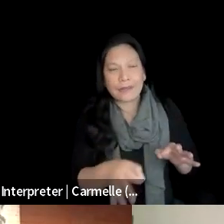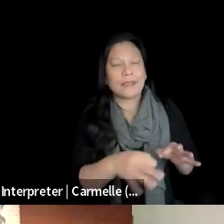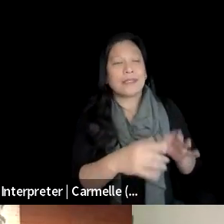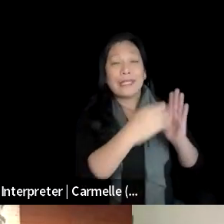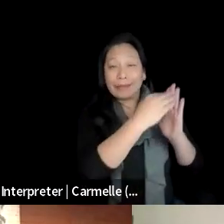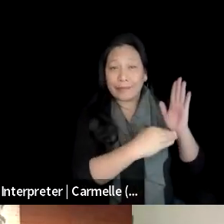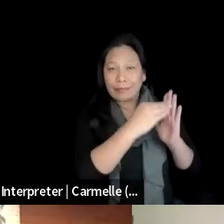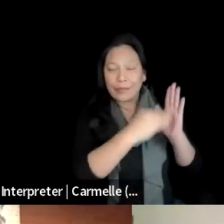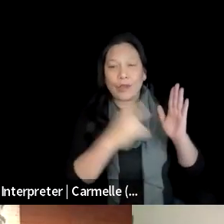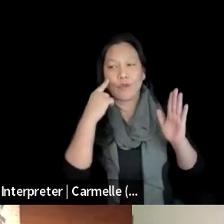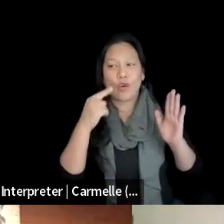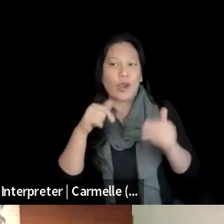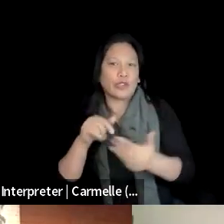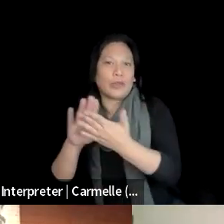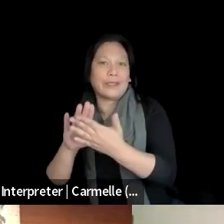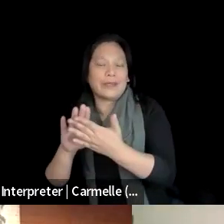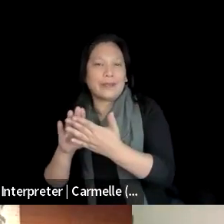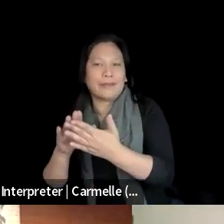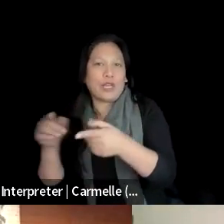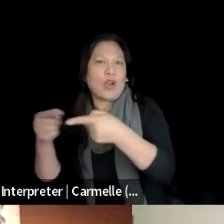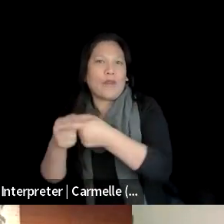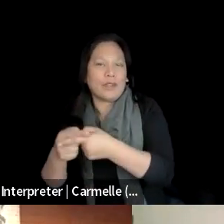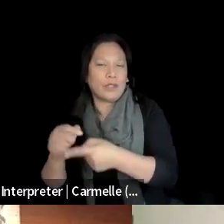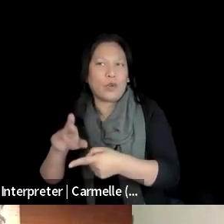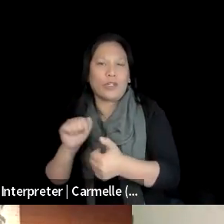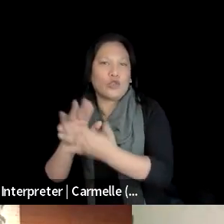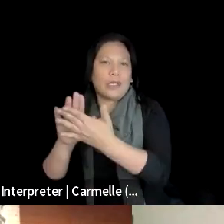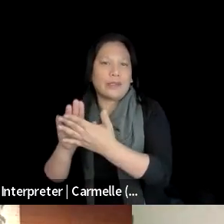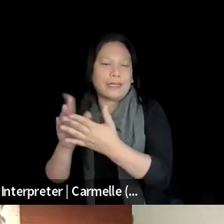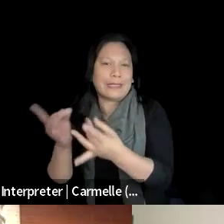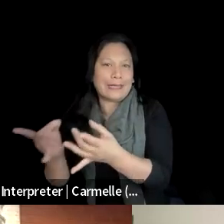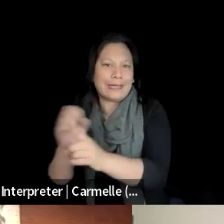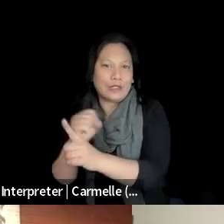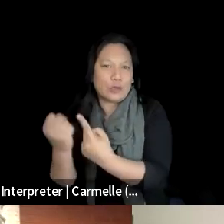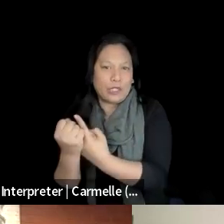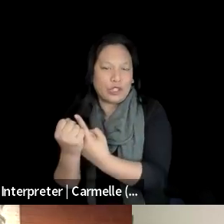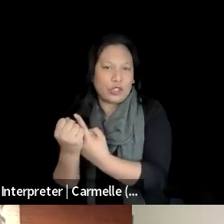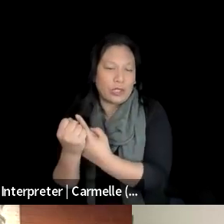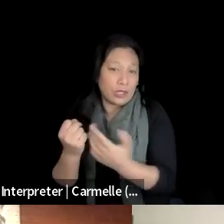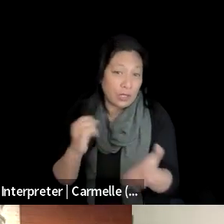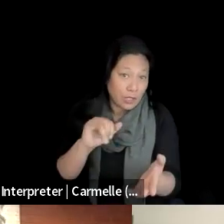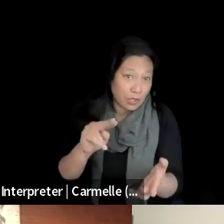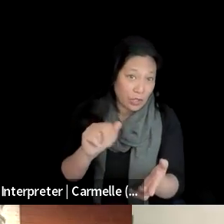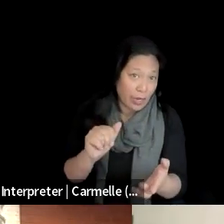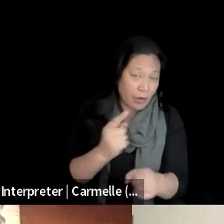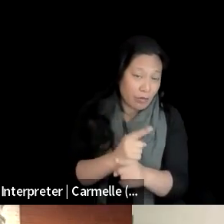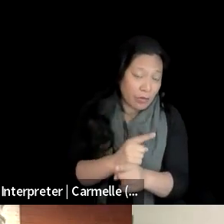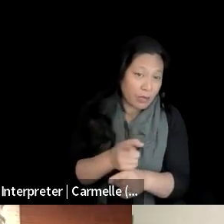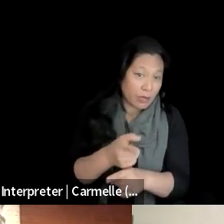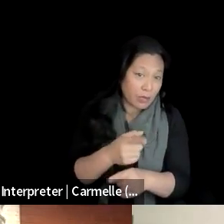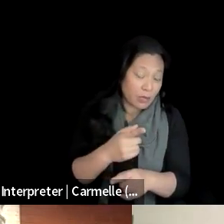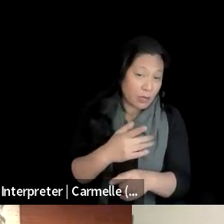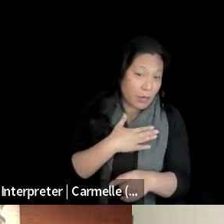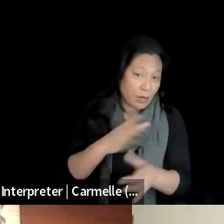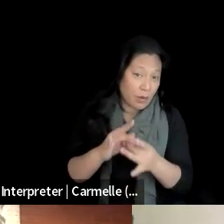inevitable complex moments that we face. I see Jenna reacting, and so I want to make sure I'm speaking